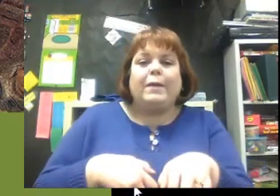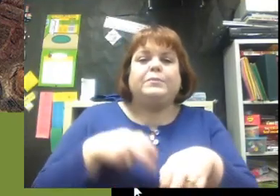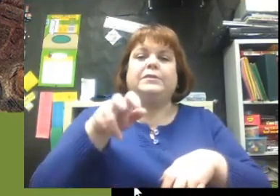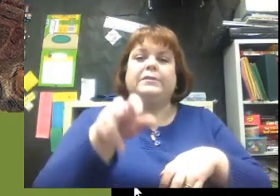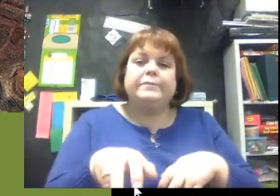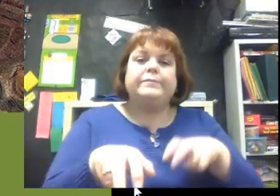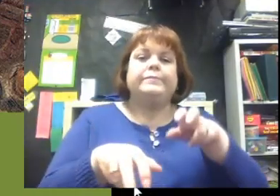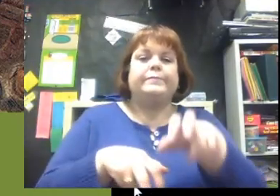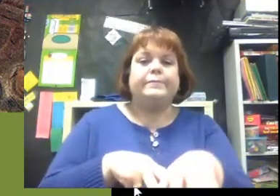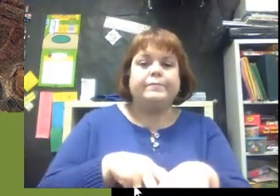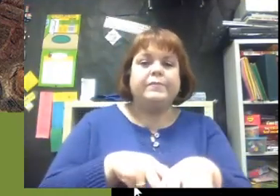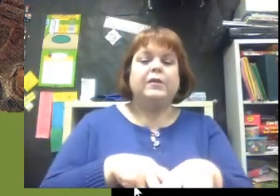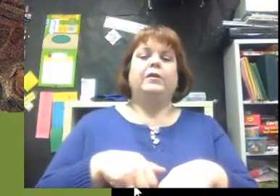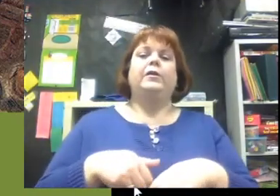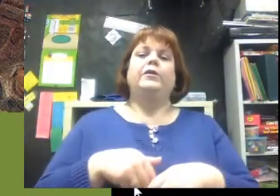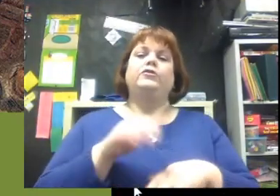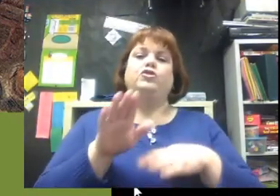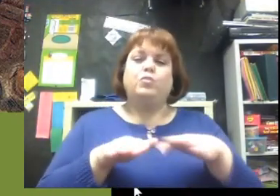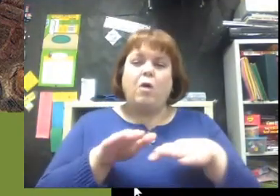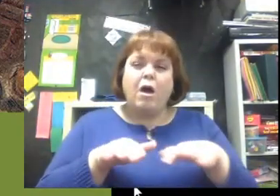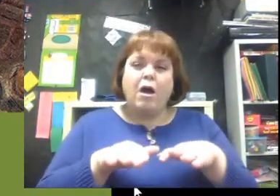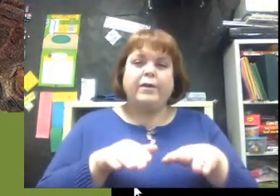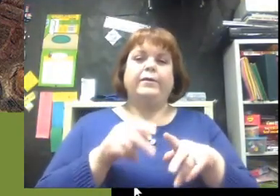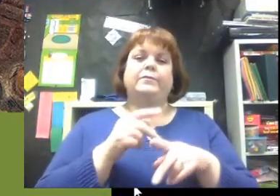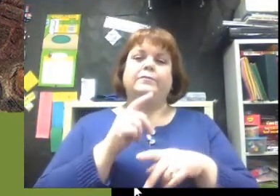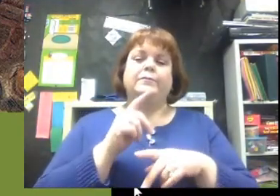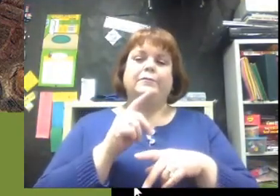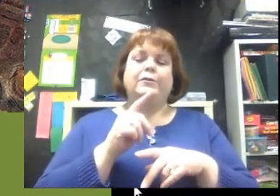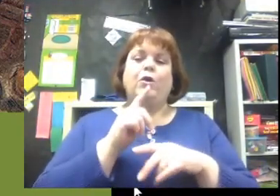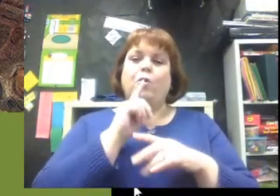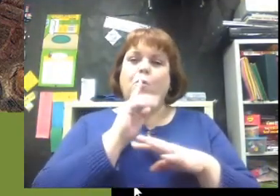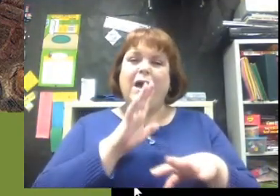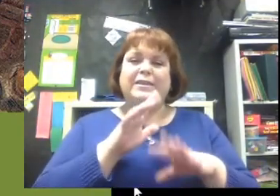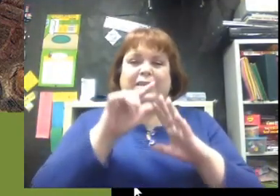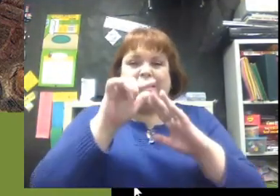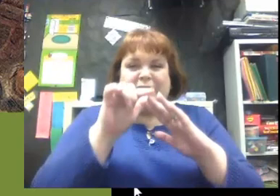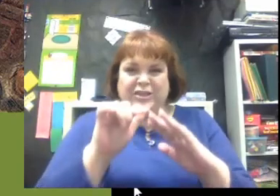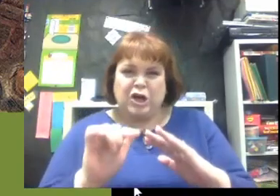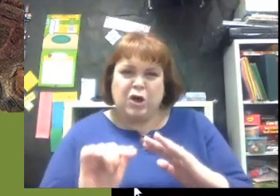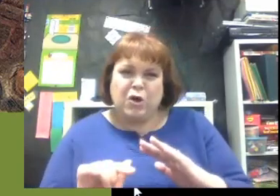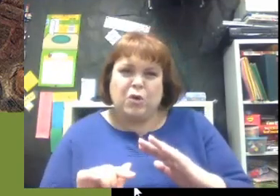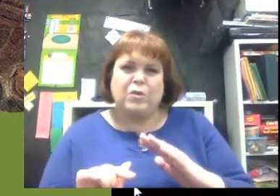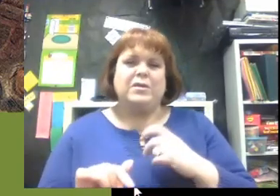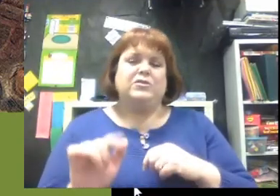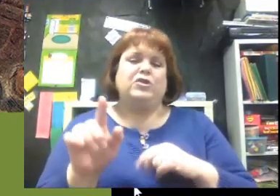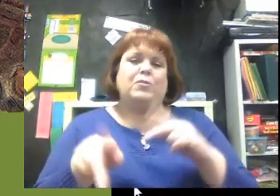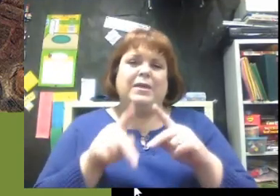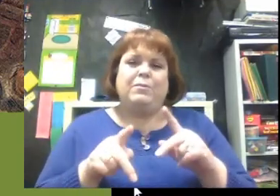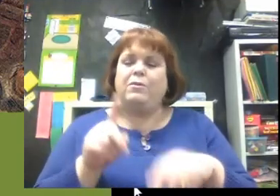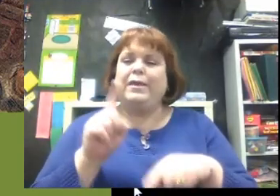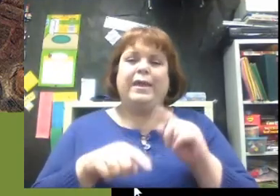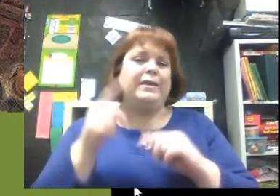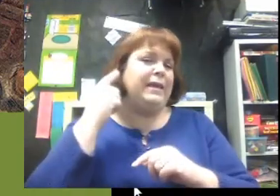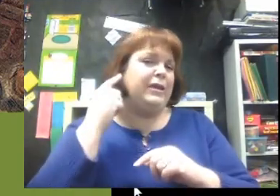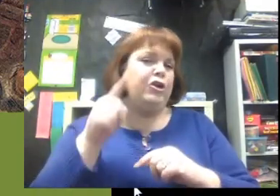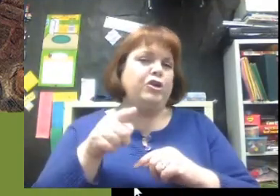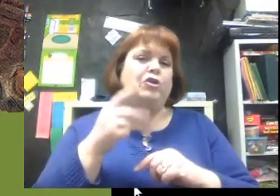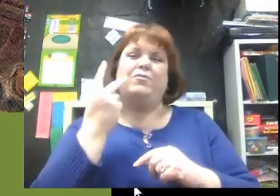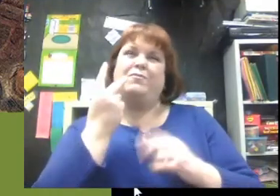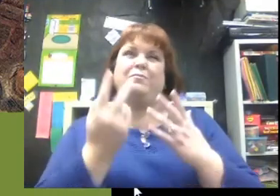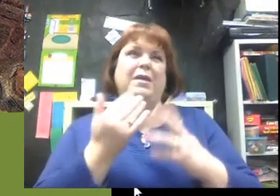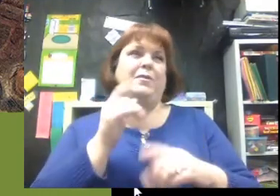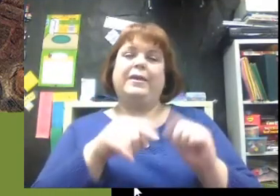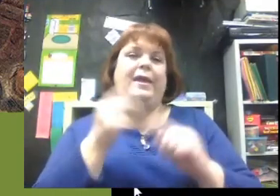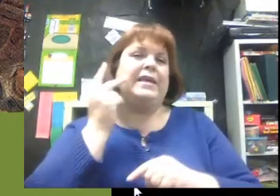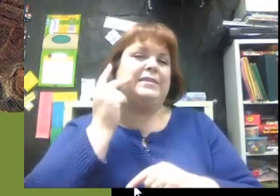Crept. To walk quietly, low, so people can't hear you.